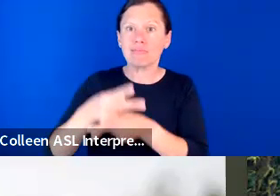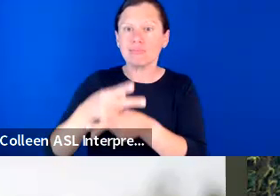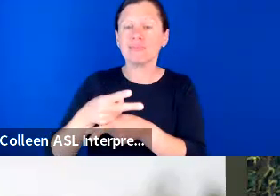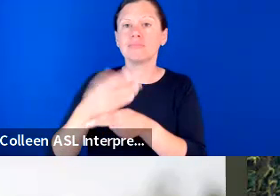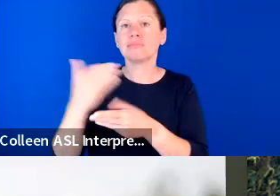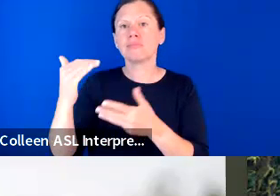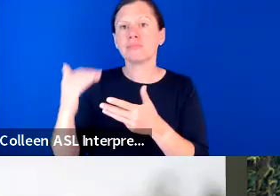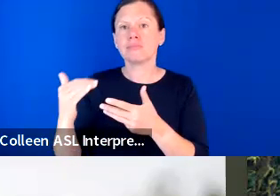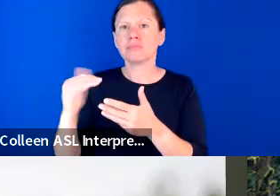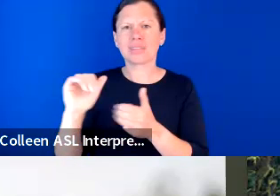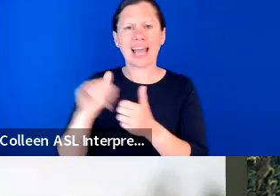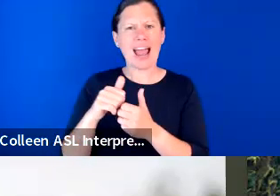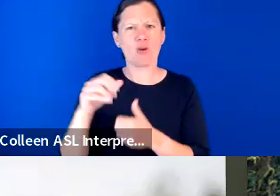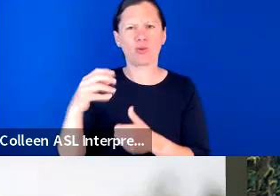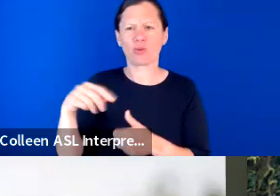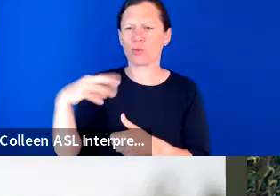works.